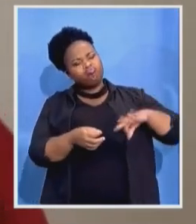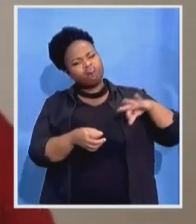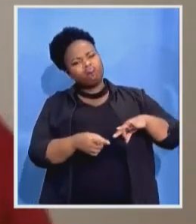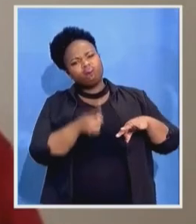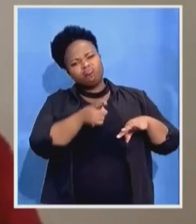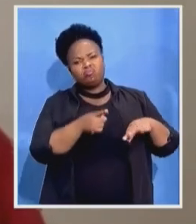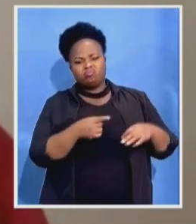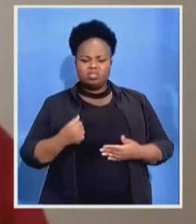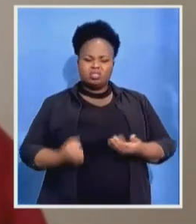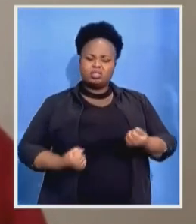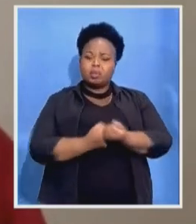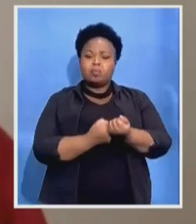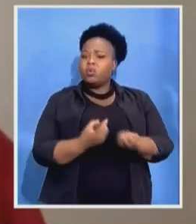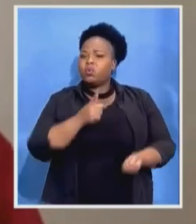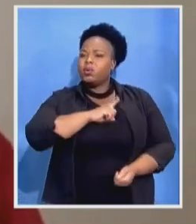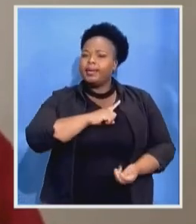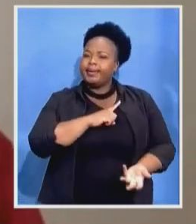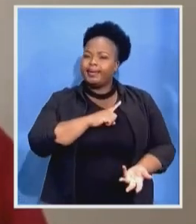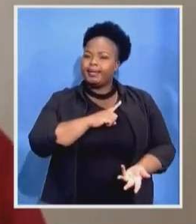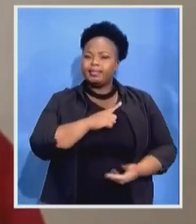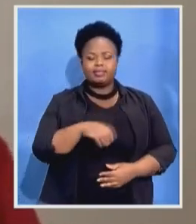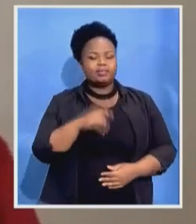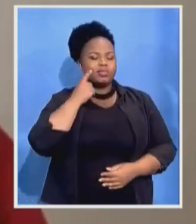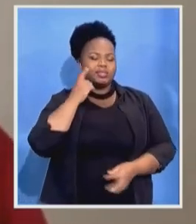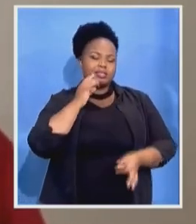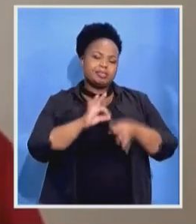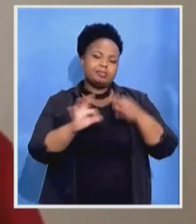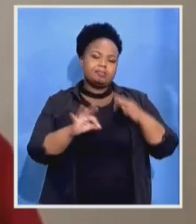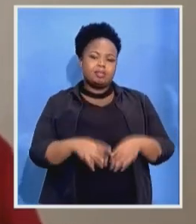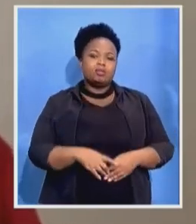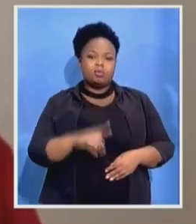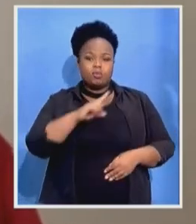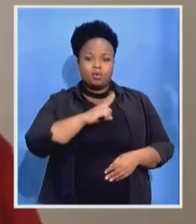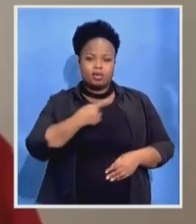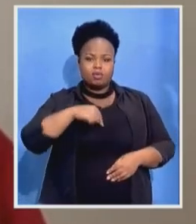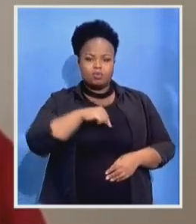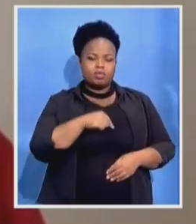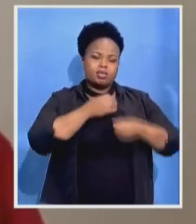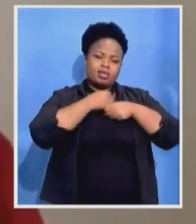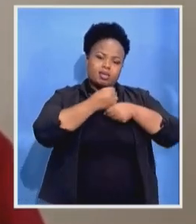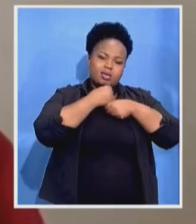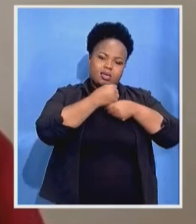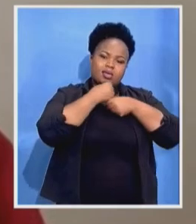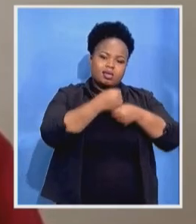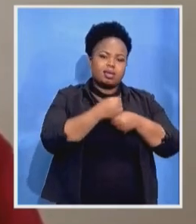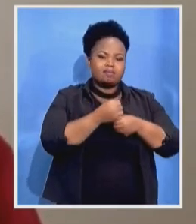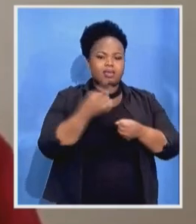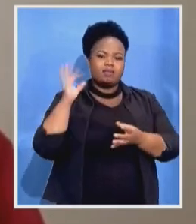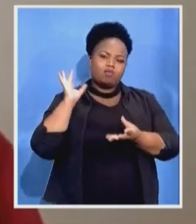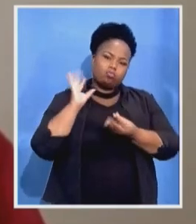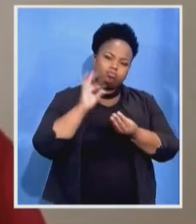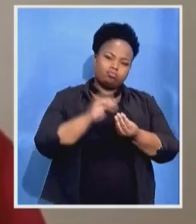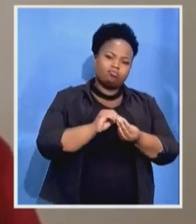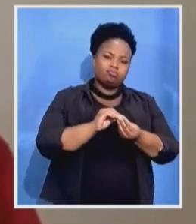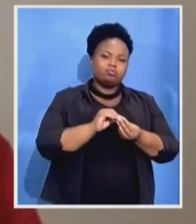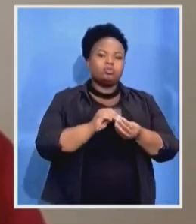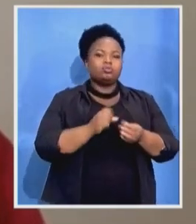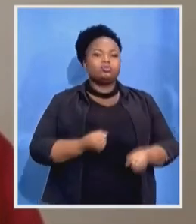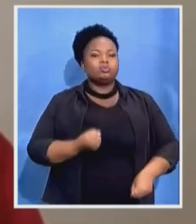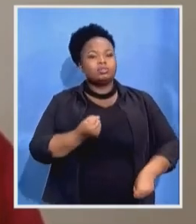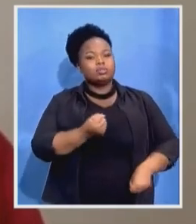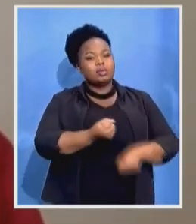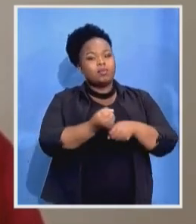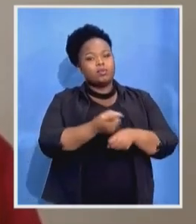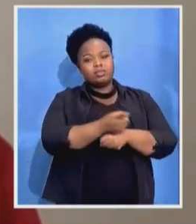As the SACP, we have been waging campaigns in support of the workers and the poor of our